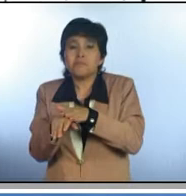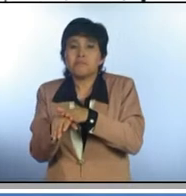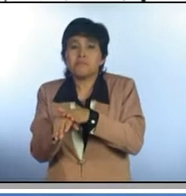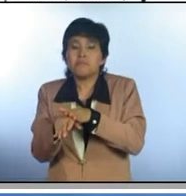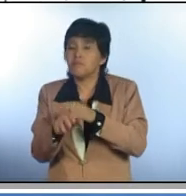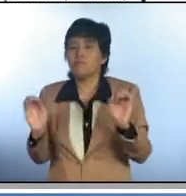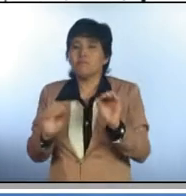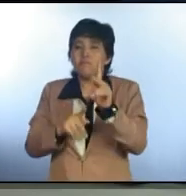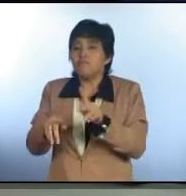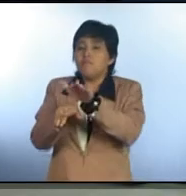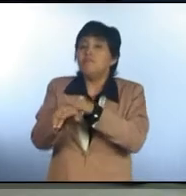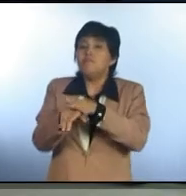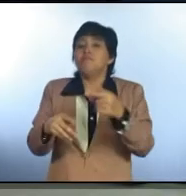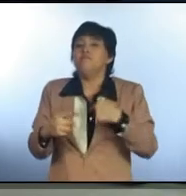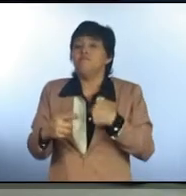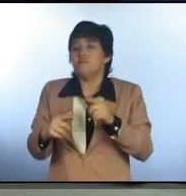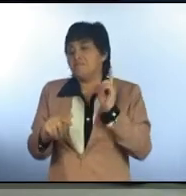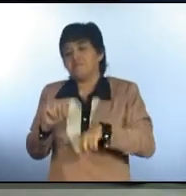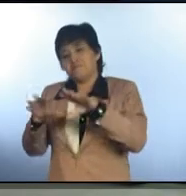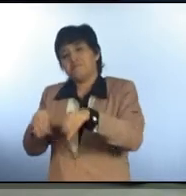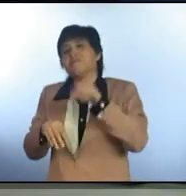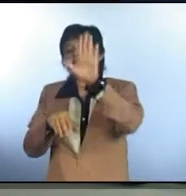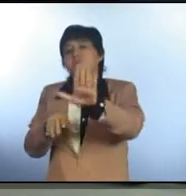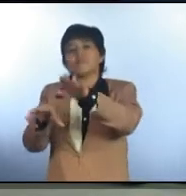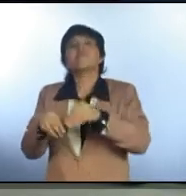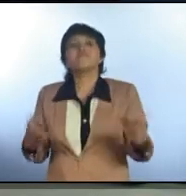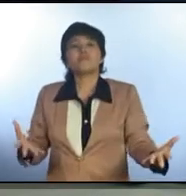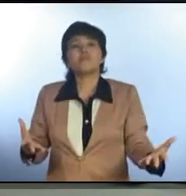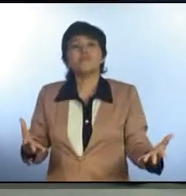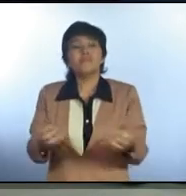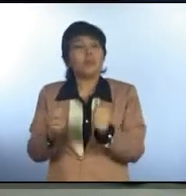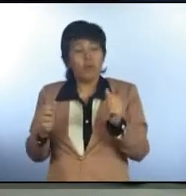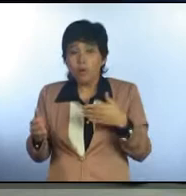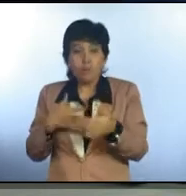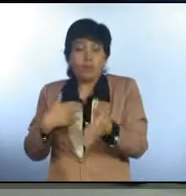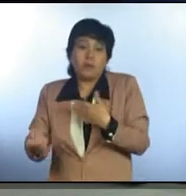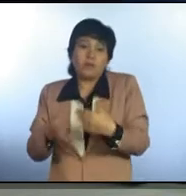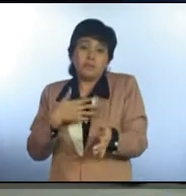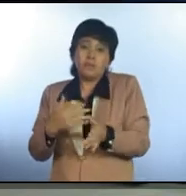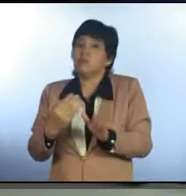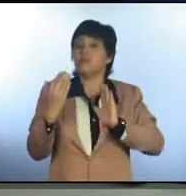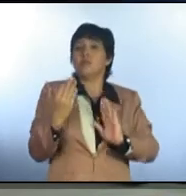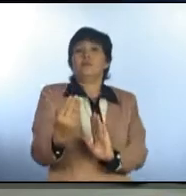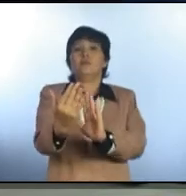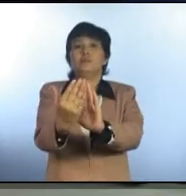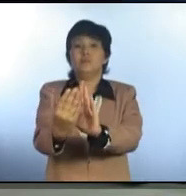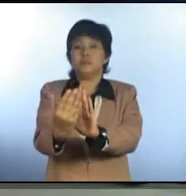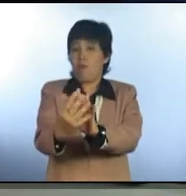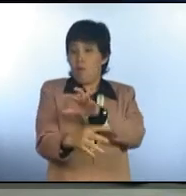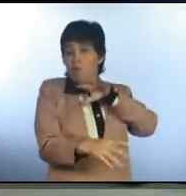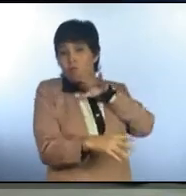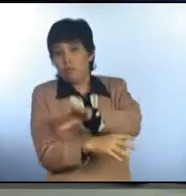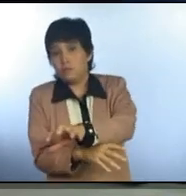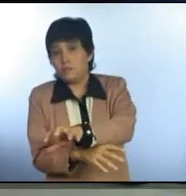will persuade you and accept yourself, okay? Even though you are being complied by force